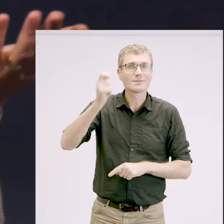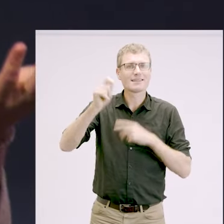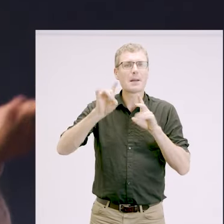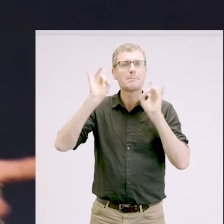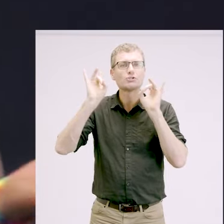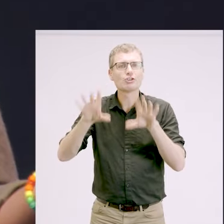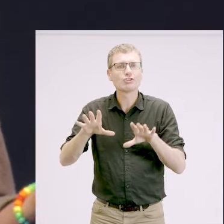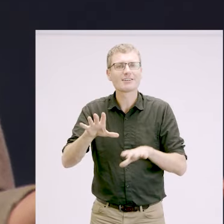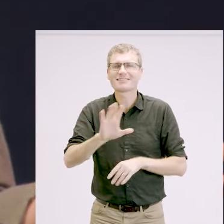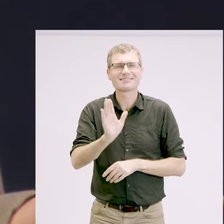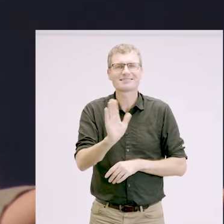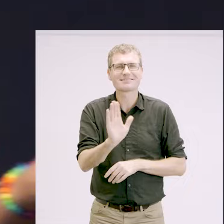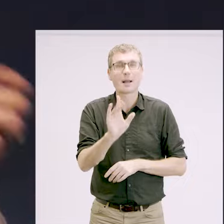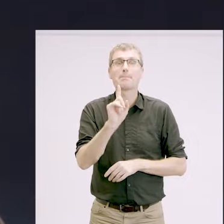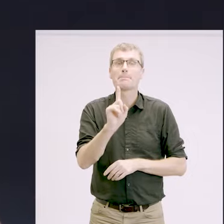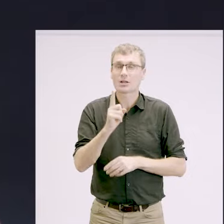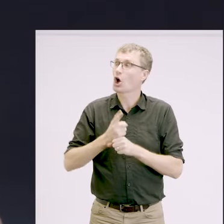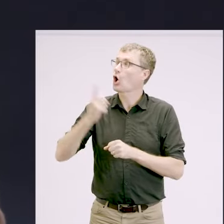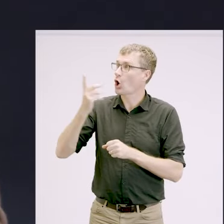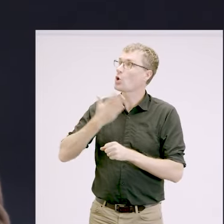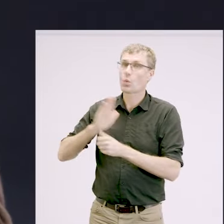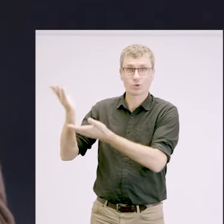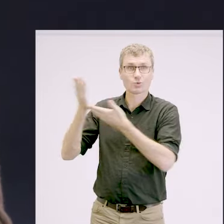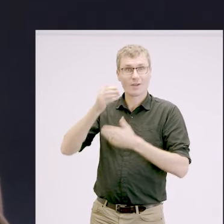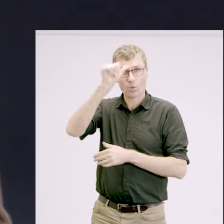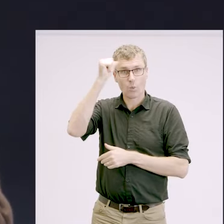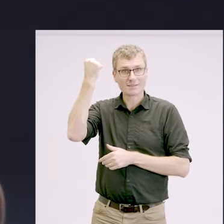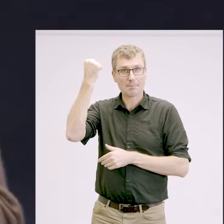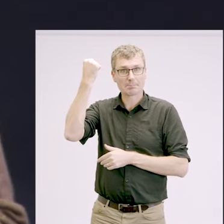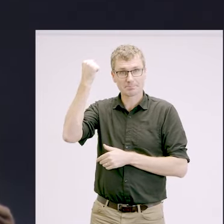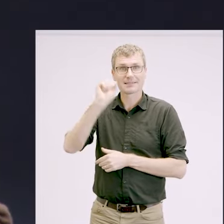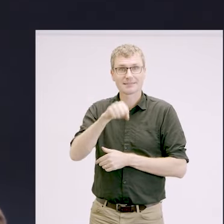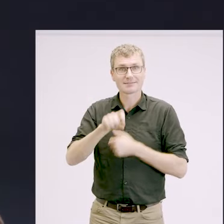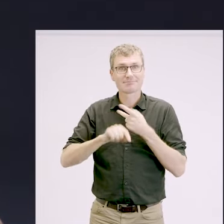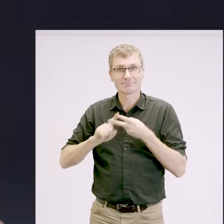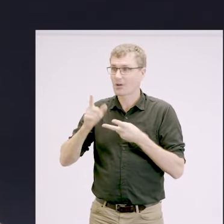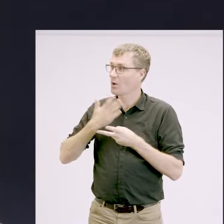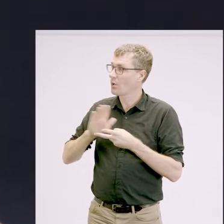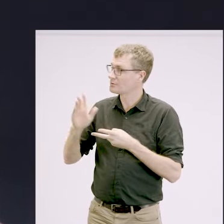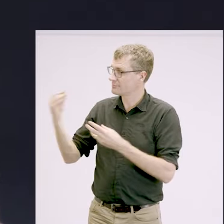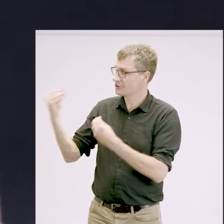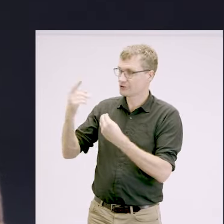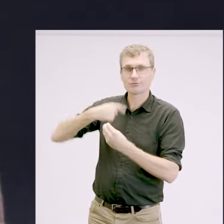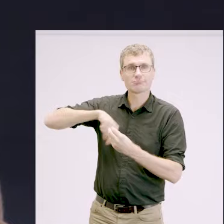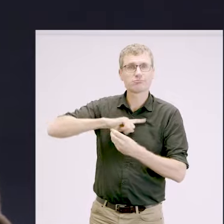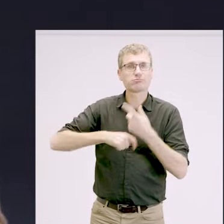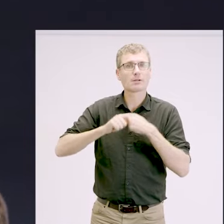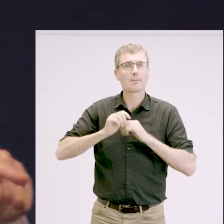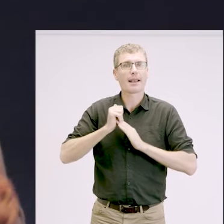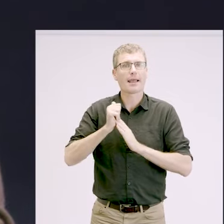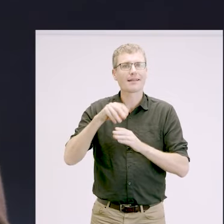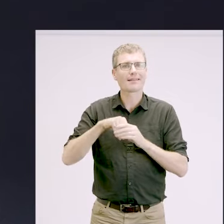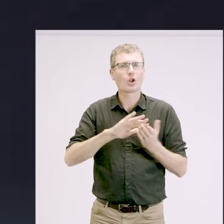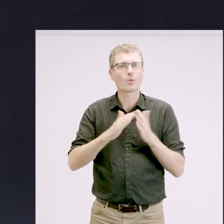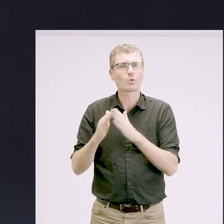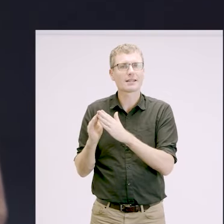say, next week, maybe, possibly. But the bottom line is God does want to endow you with wisdom. God does want to